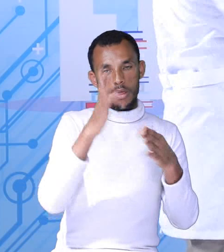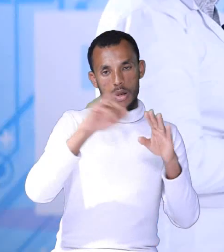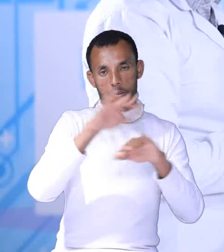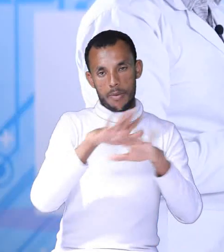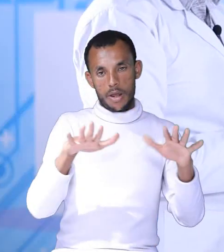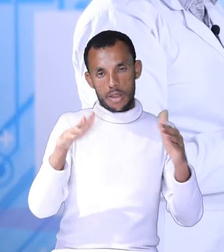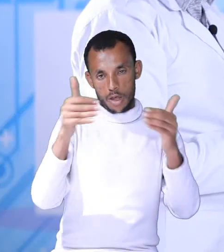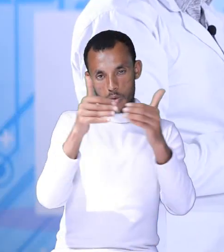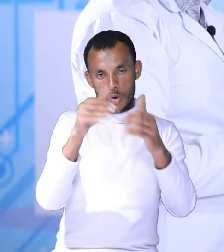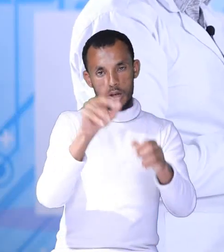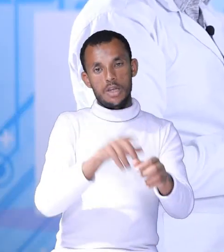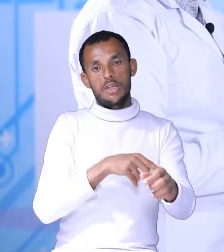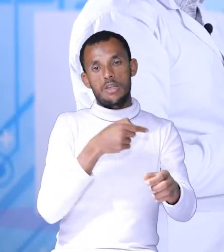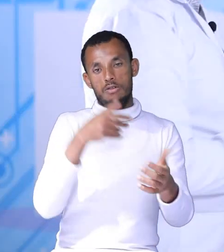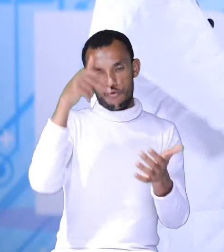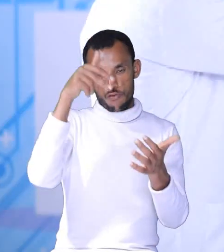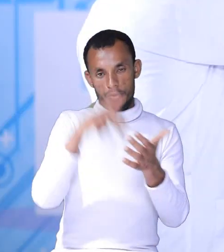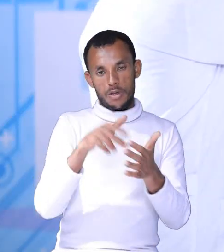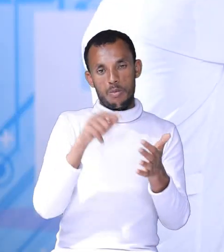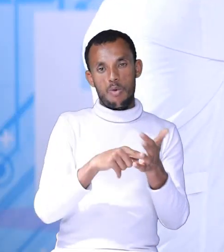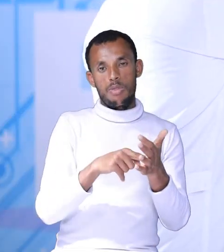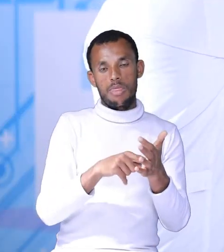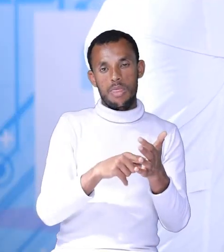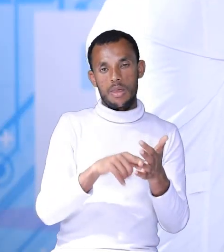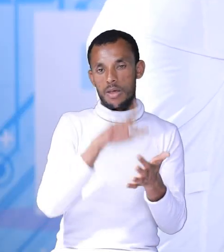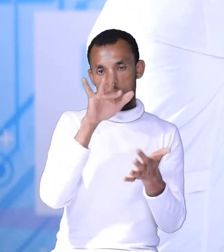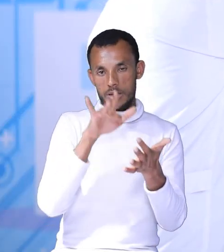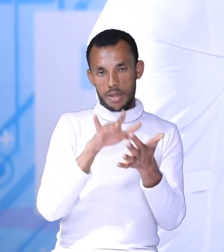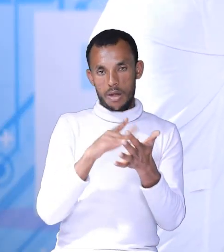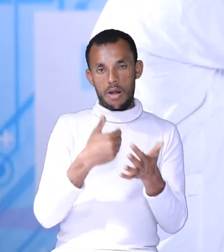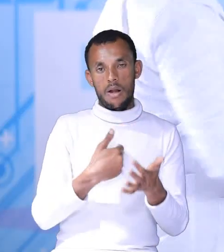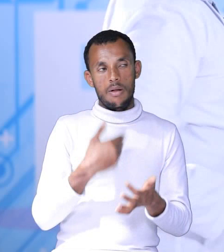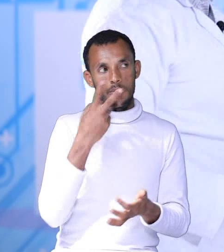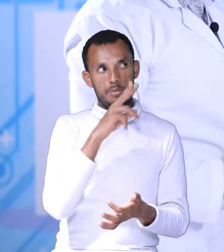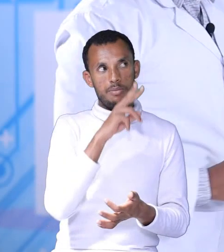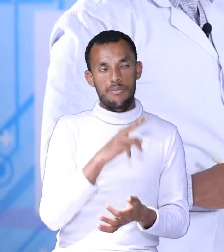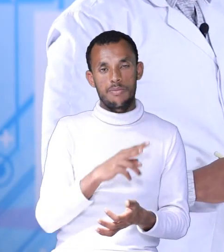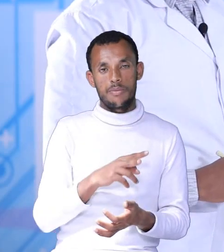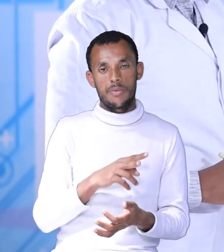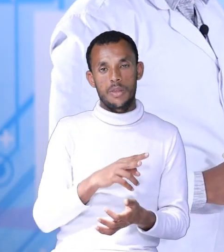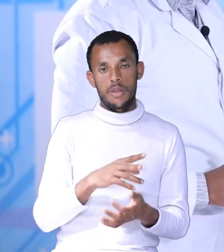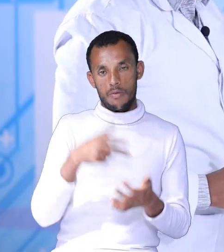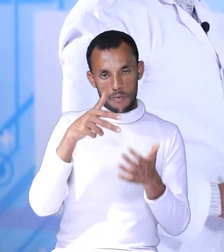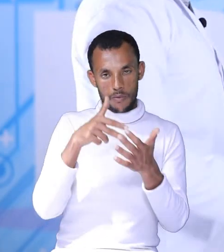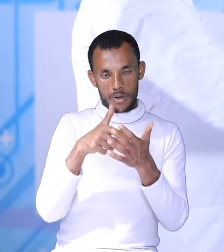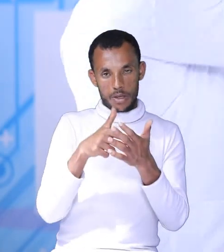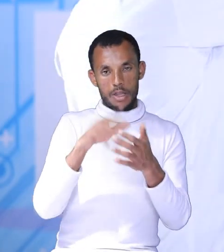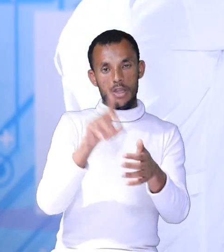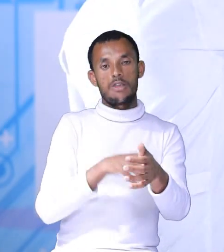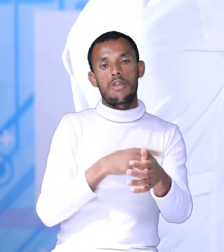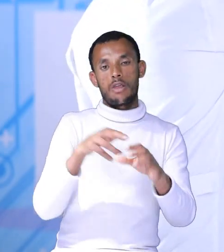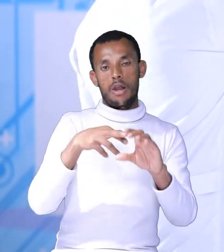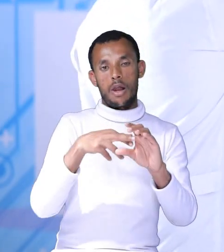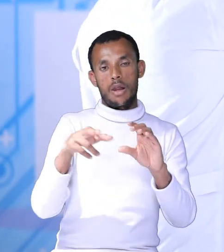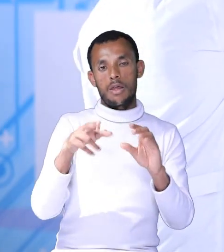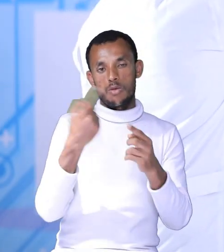equal distance from a fixed point. We call it center, and the fixed distance radius. So to write